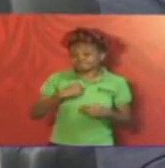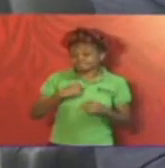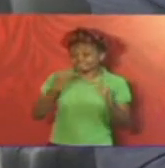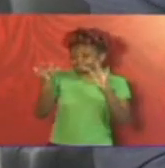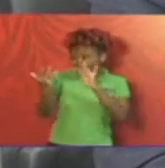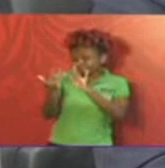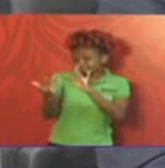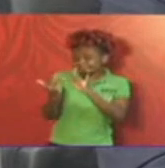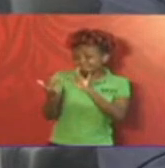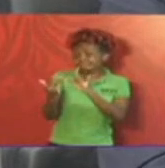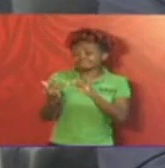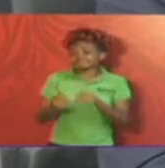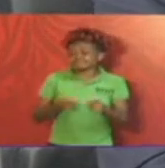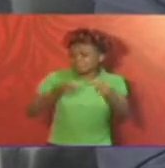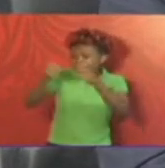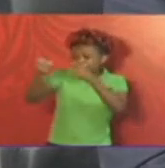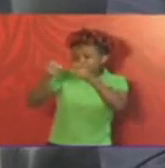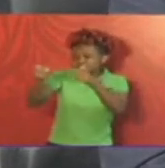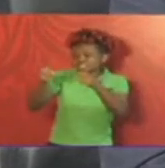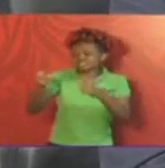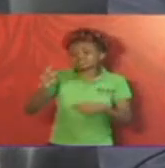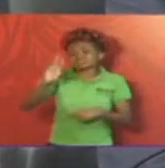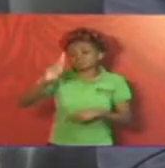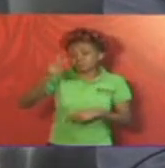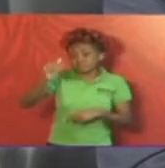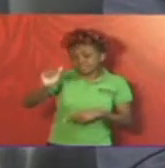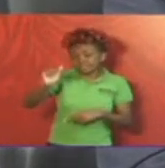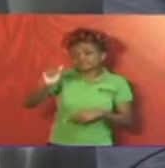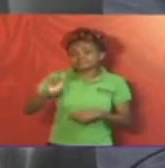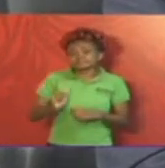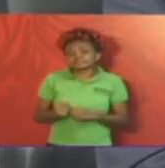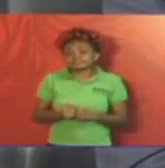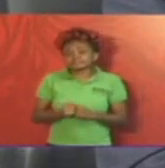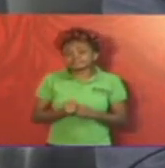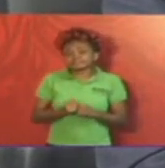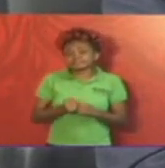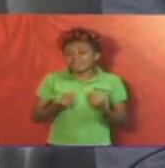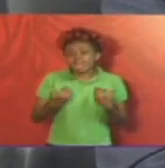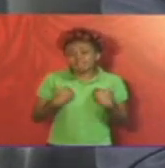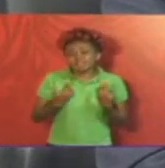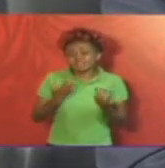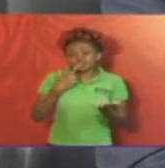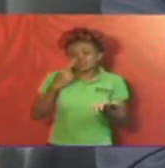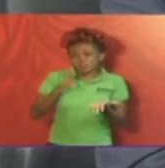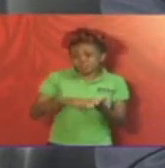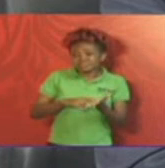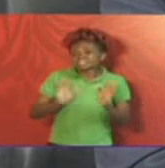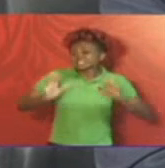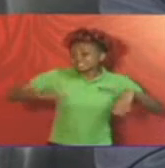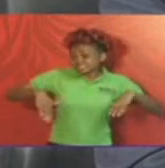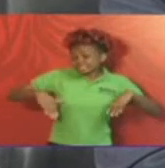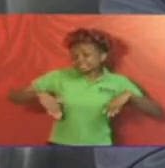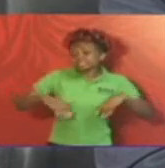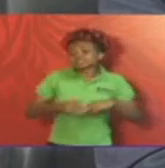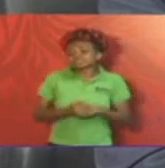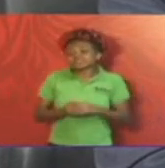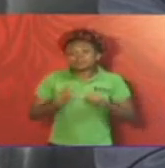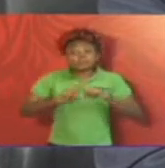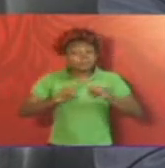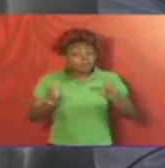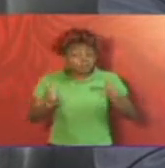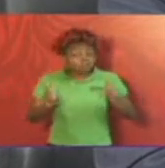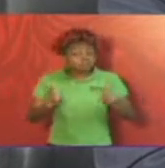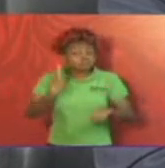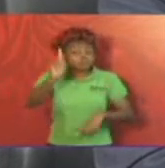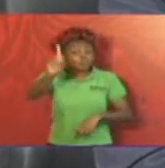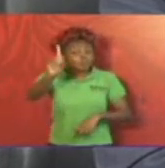morning. I haven't received an official report, but there's an unconfirmed report of someone possibly having an